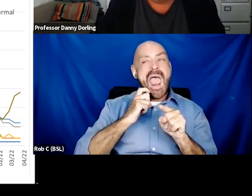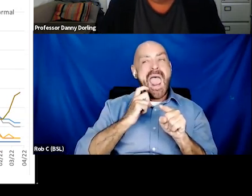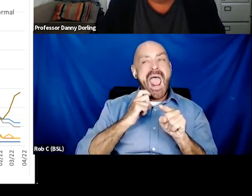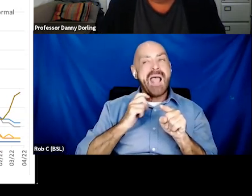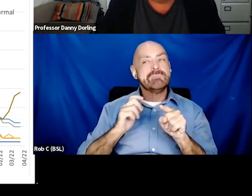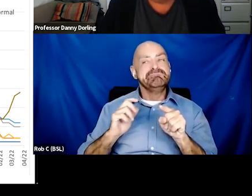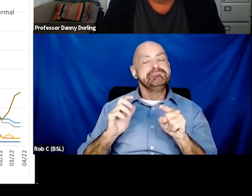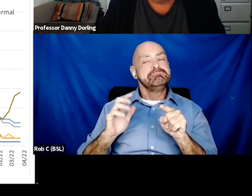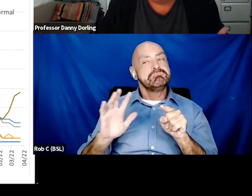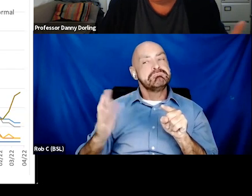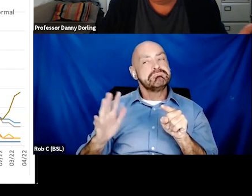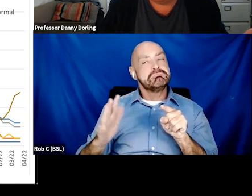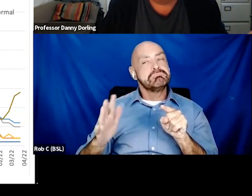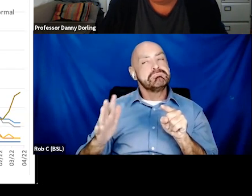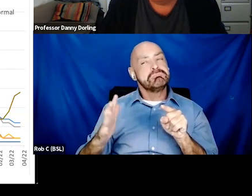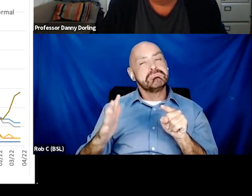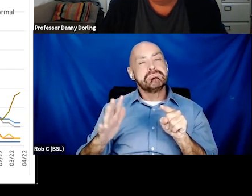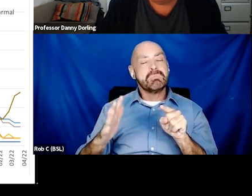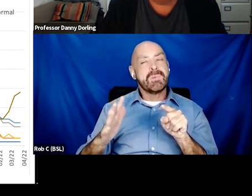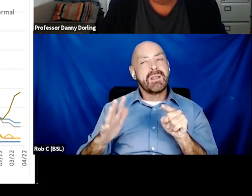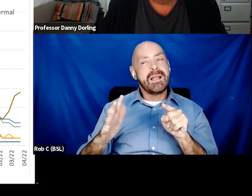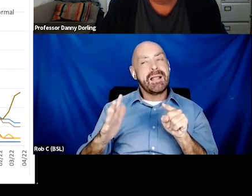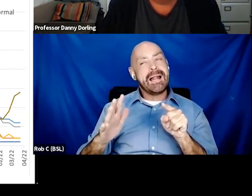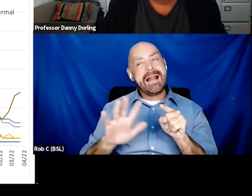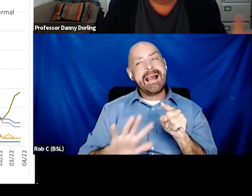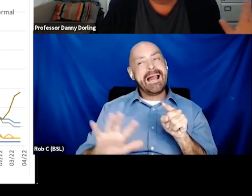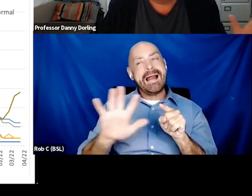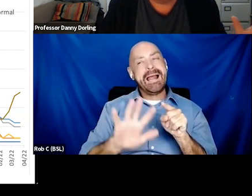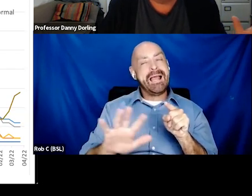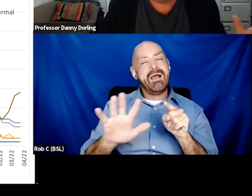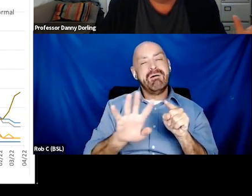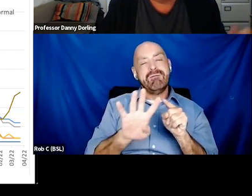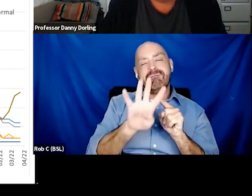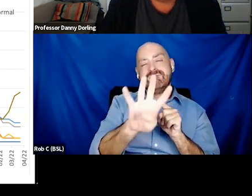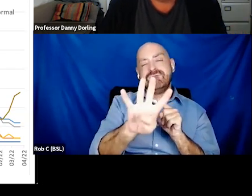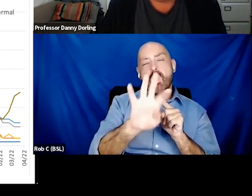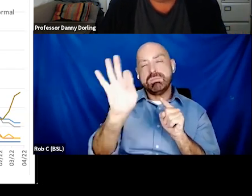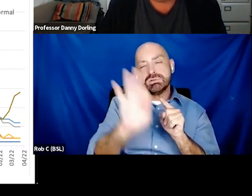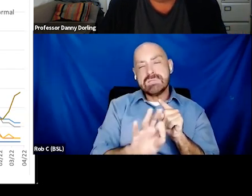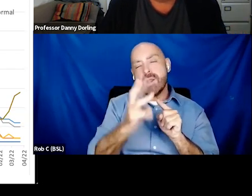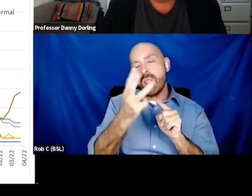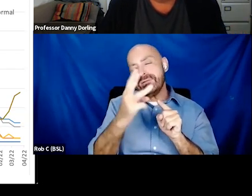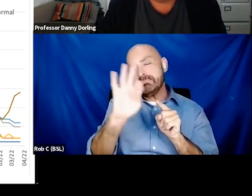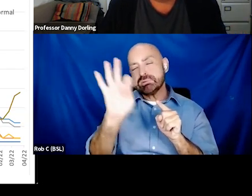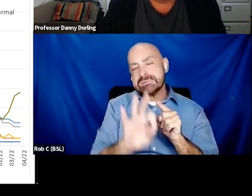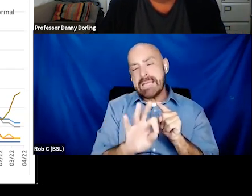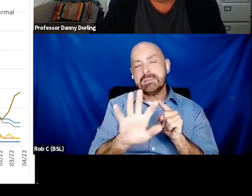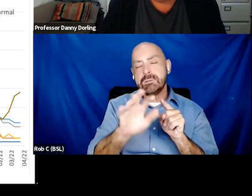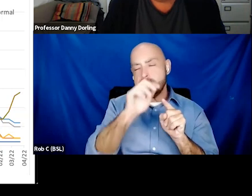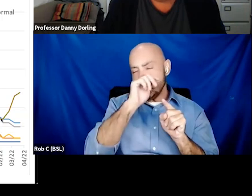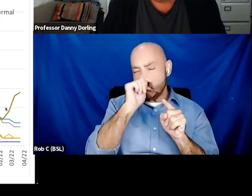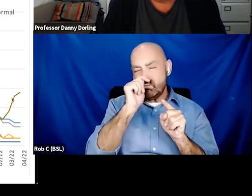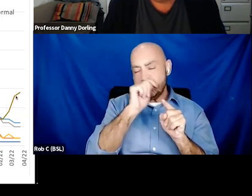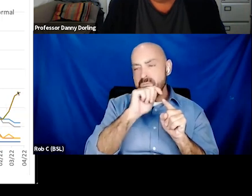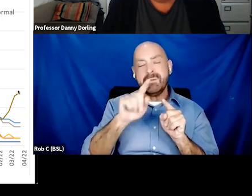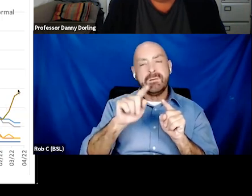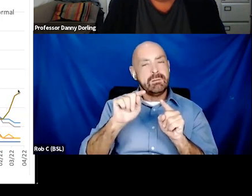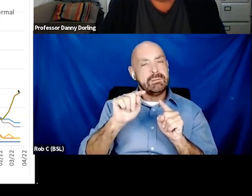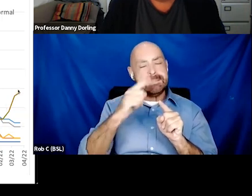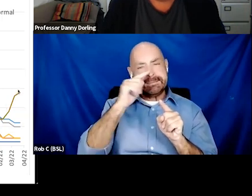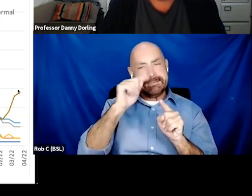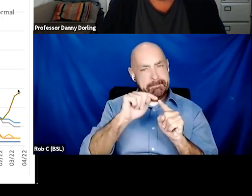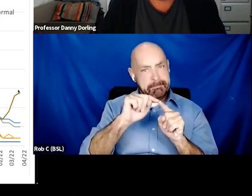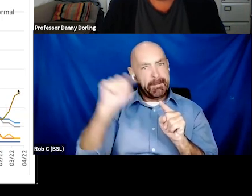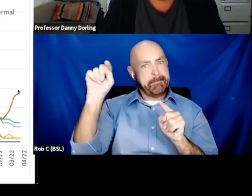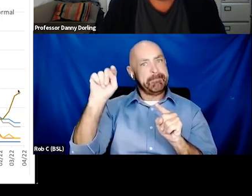almost less, well, 4%, 3%, but not recorded, a jump to almost